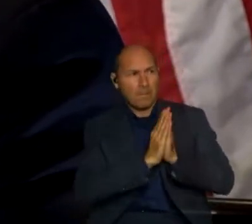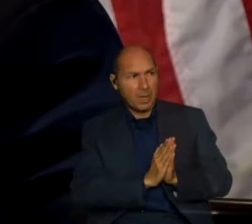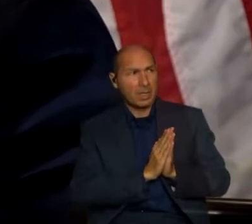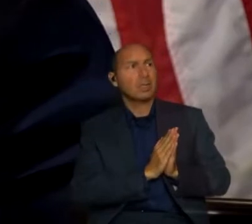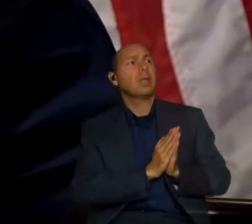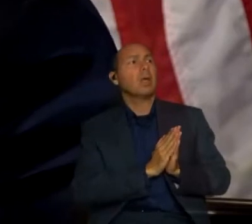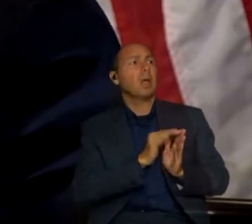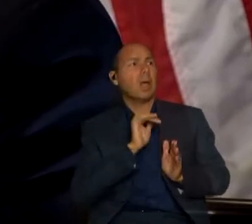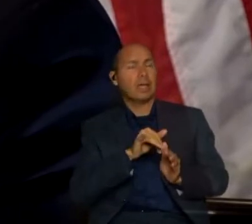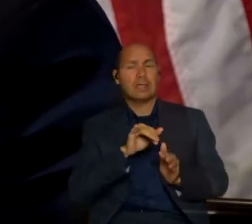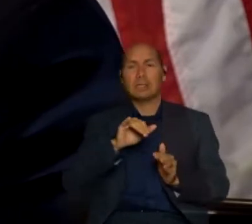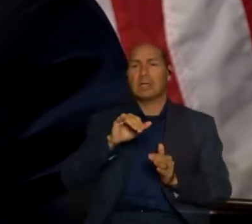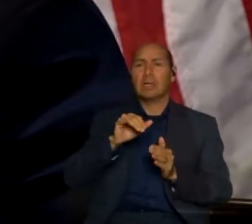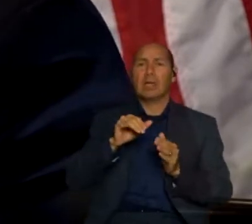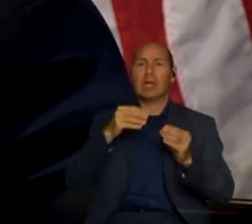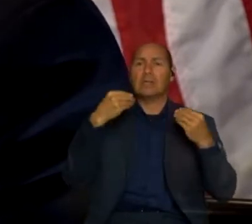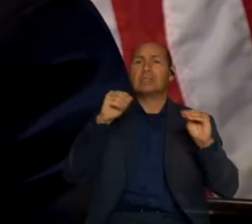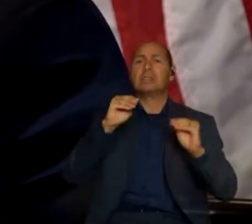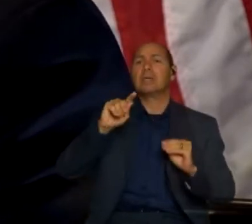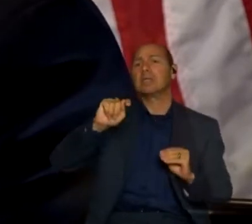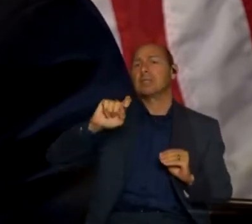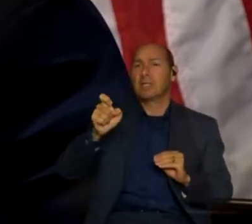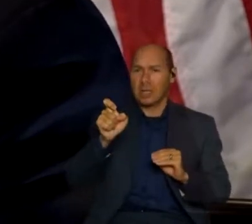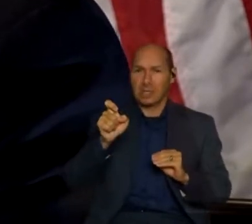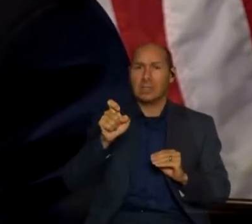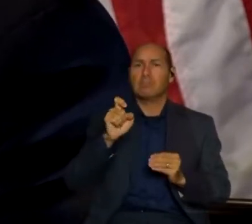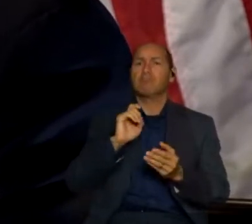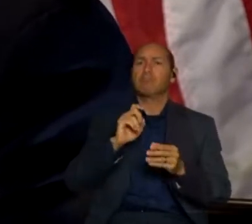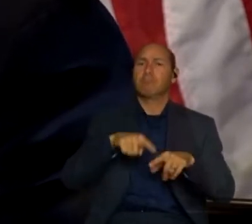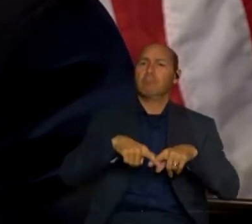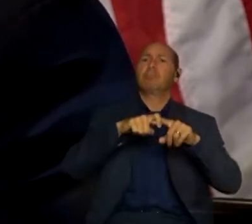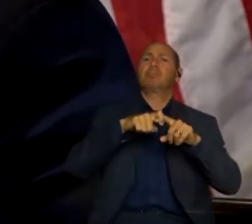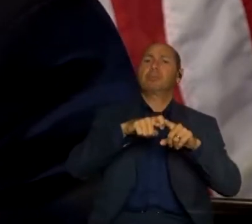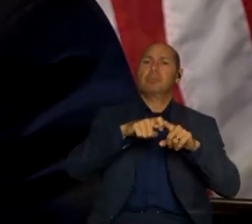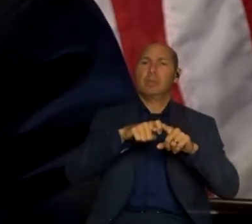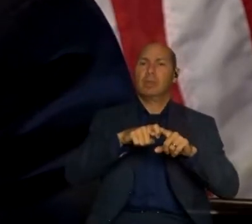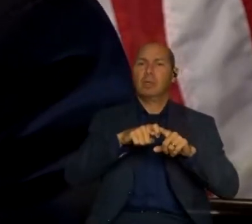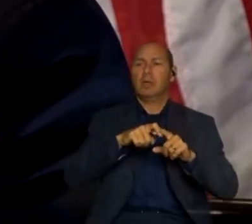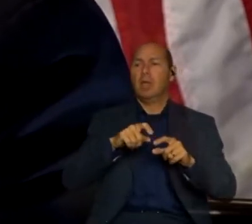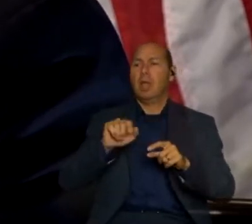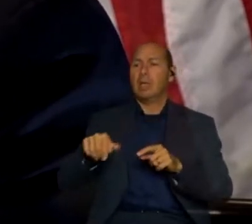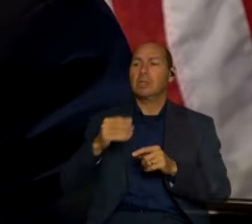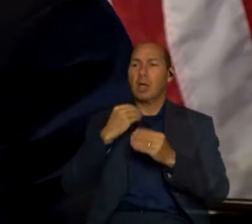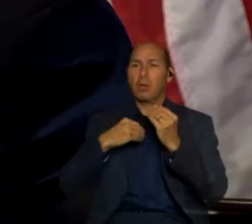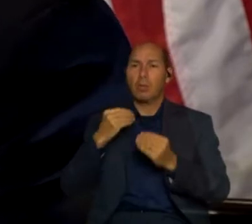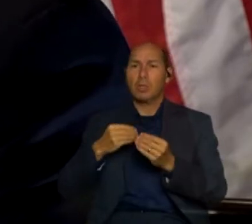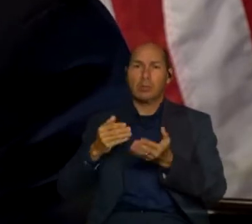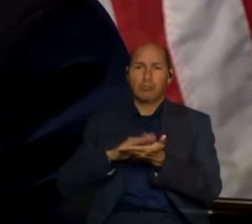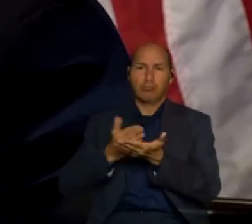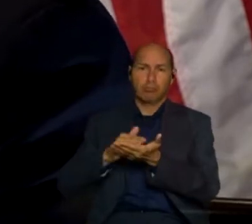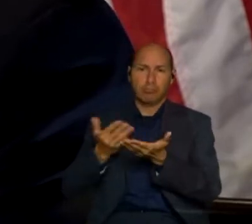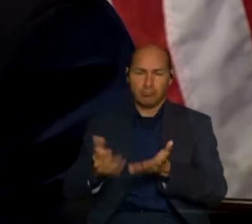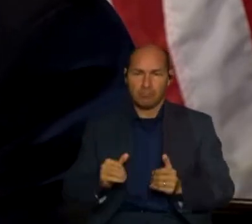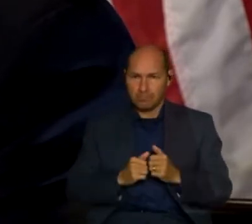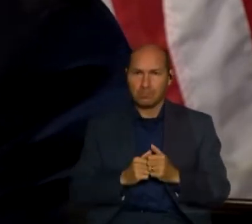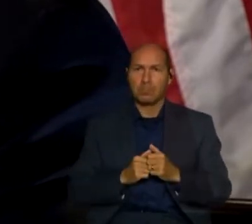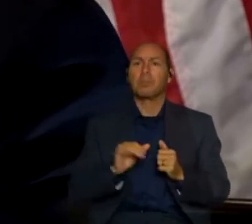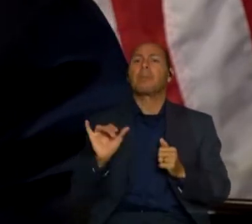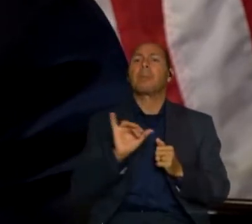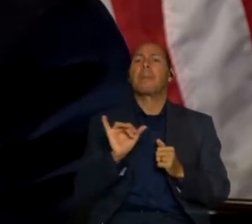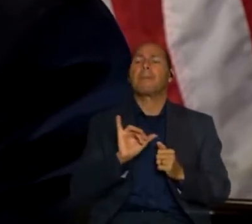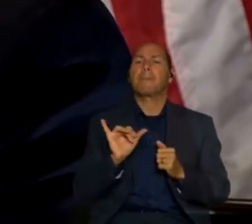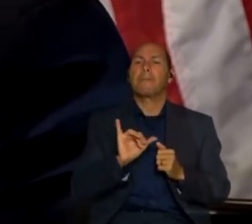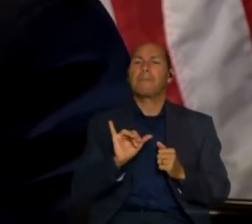sales and use tax on prepared foods. The Oversight Board has authorized